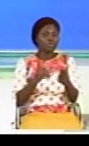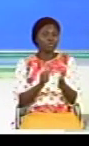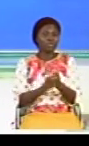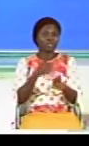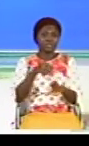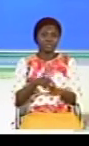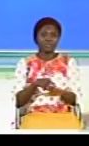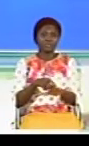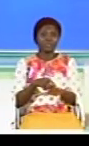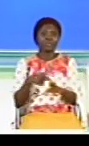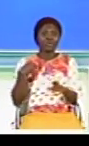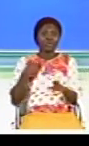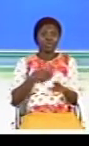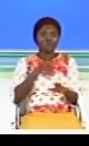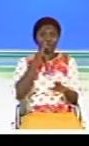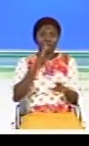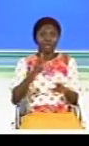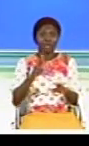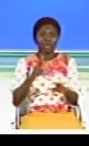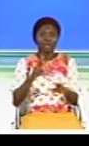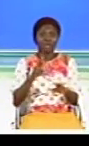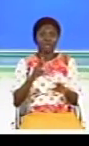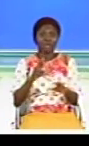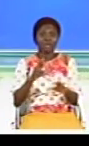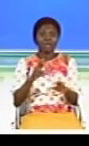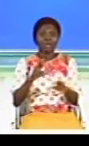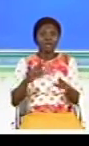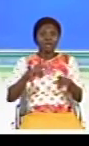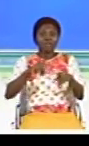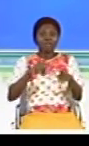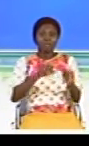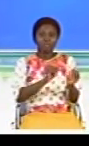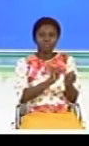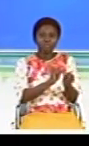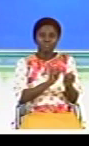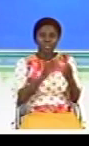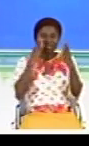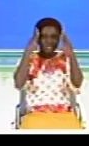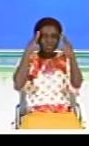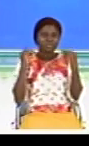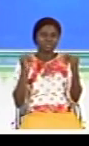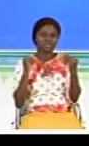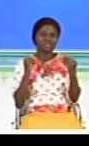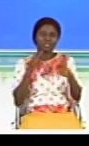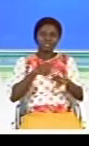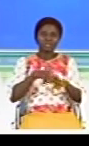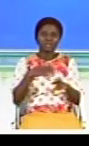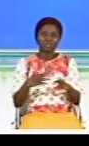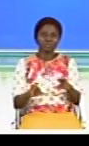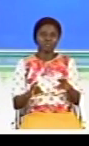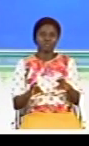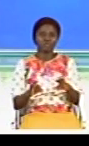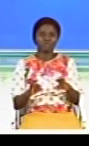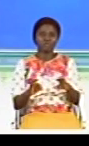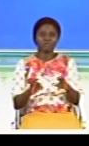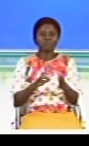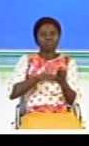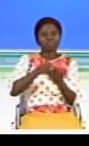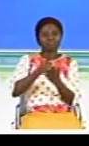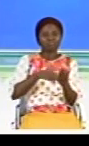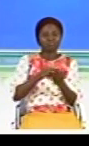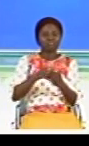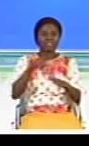we're going through times of dryness, times of weariness. We have